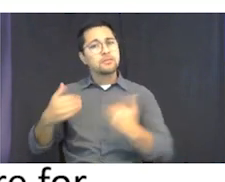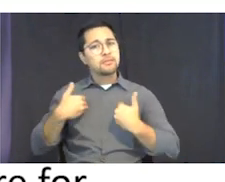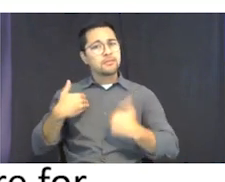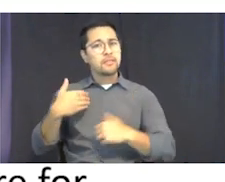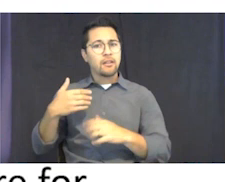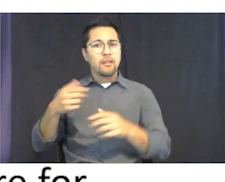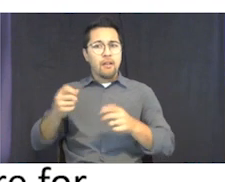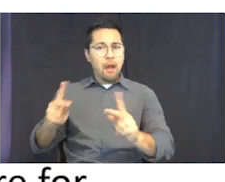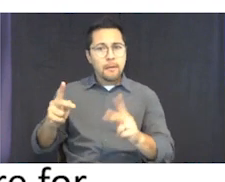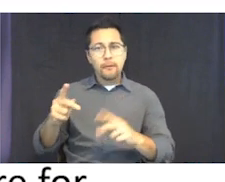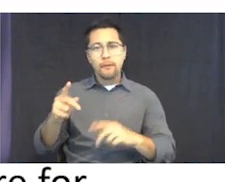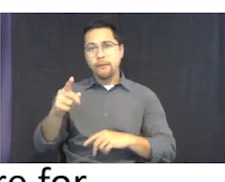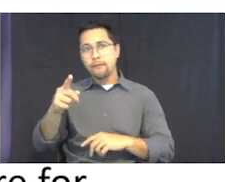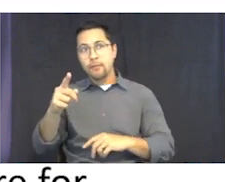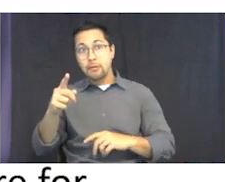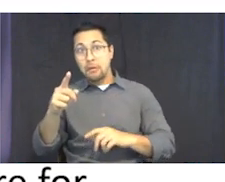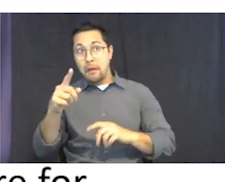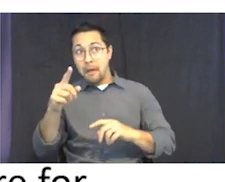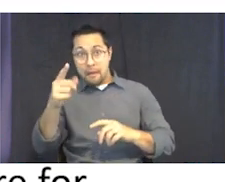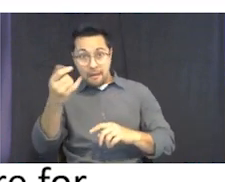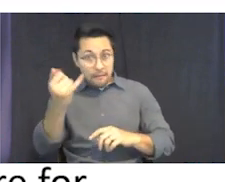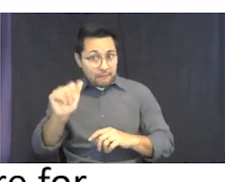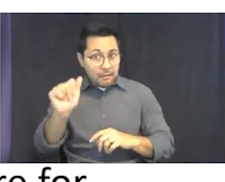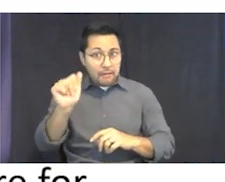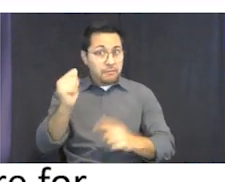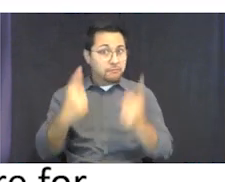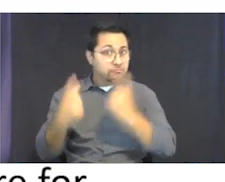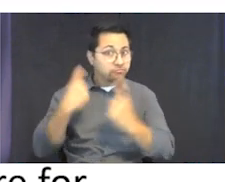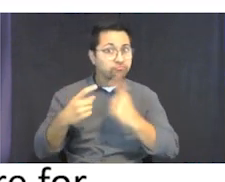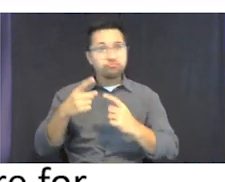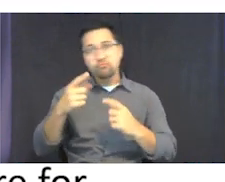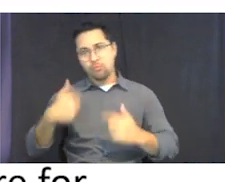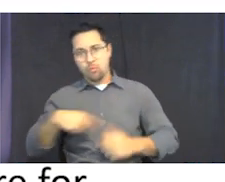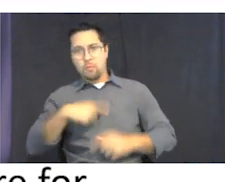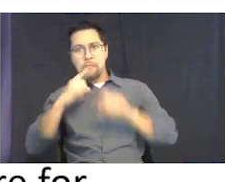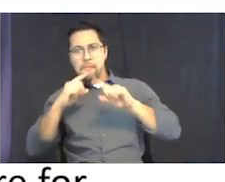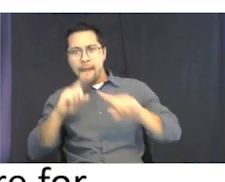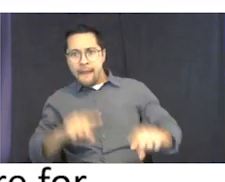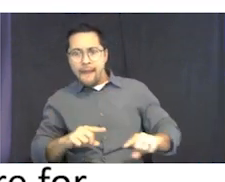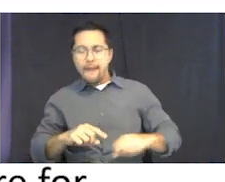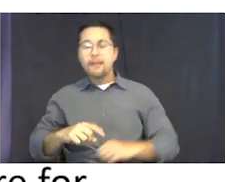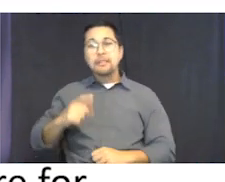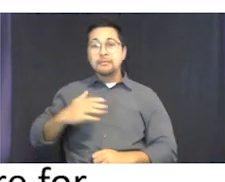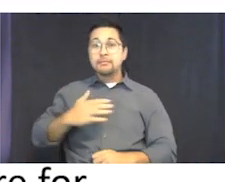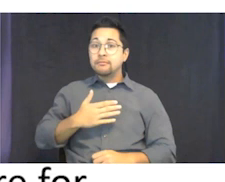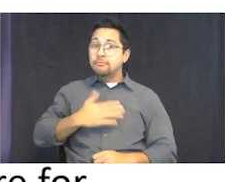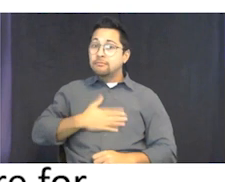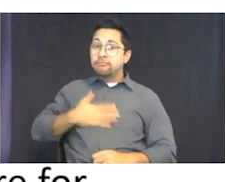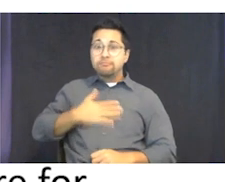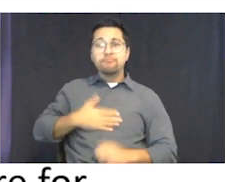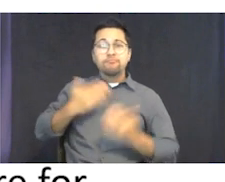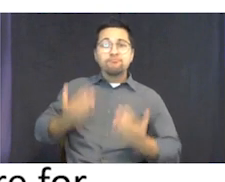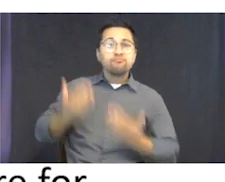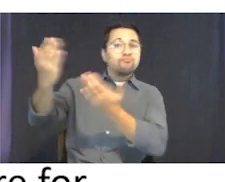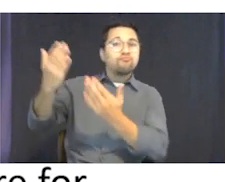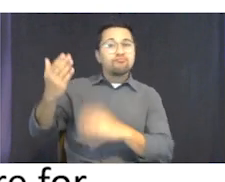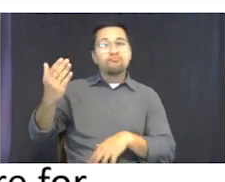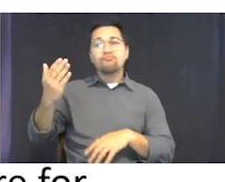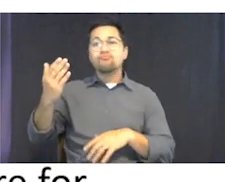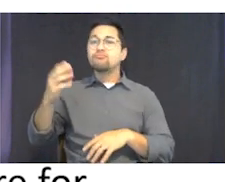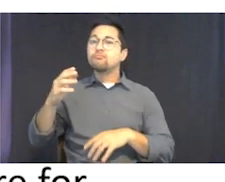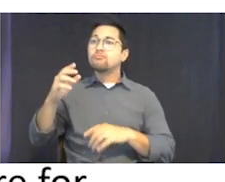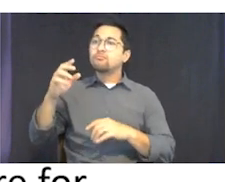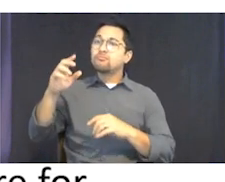will prompt offline and encourage all of you to submit your questions and answers